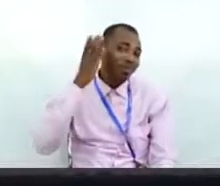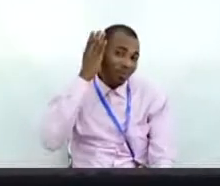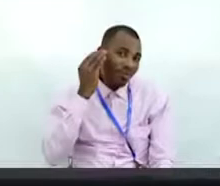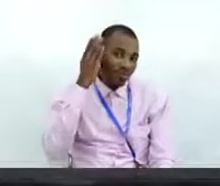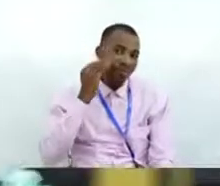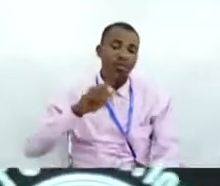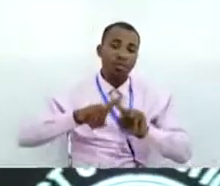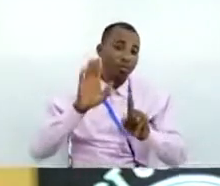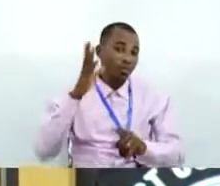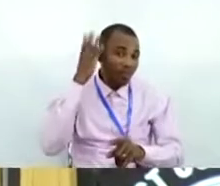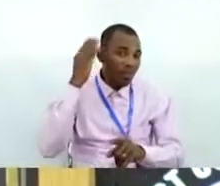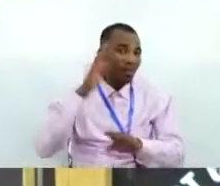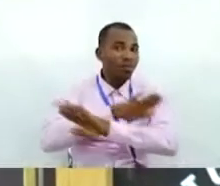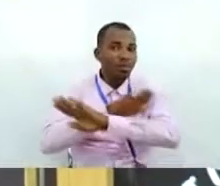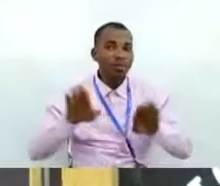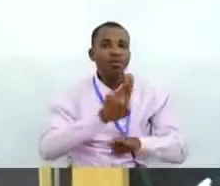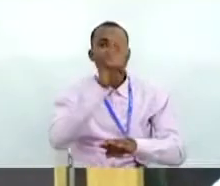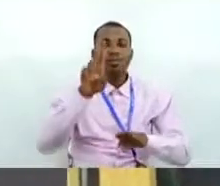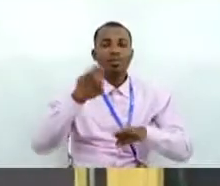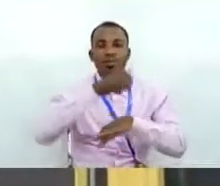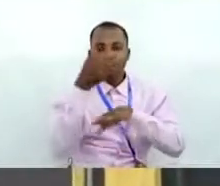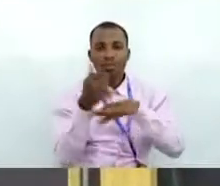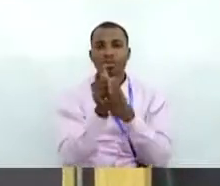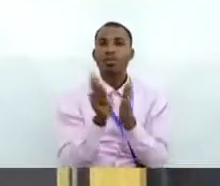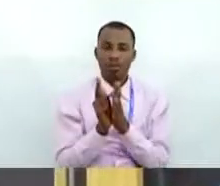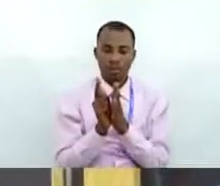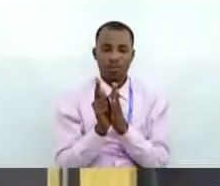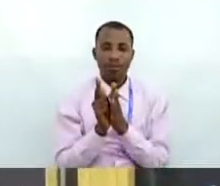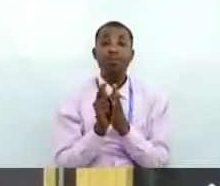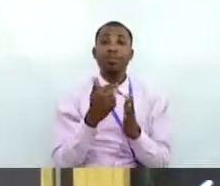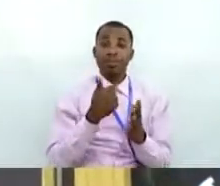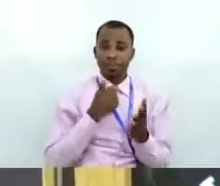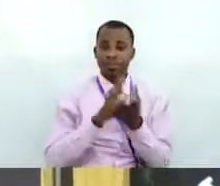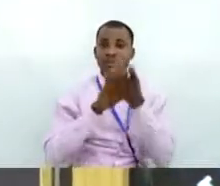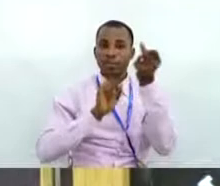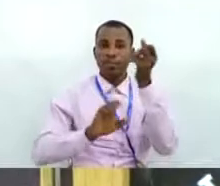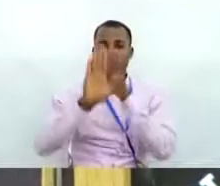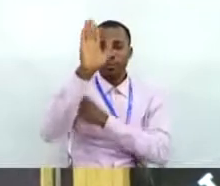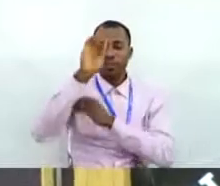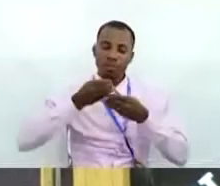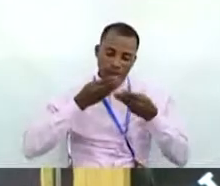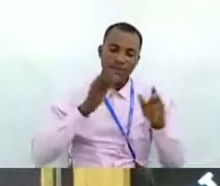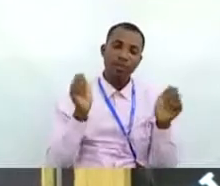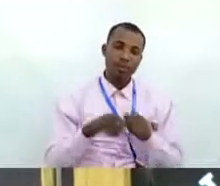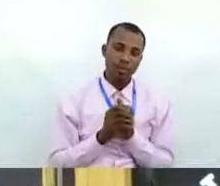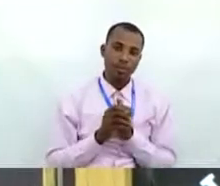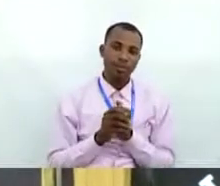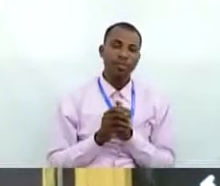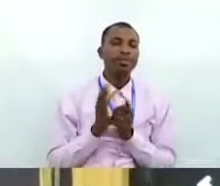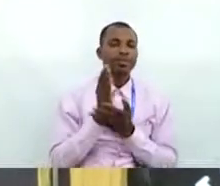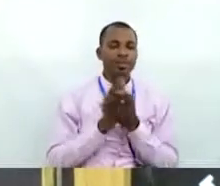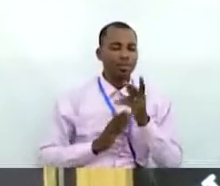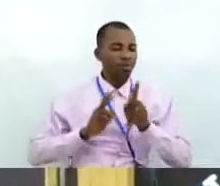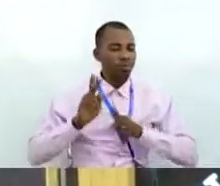believe God can speak to individual. And sometimes those who have got prophetic gifts